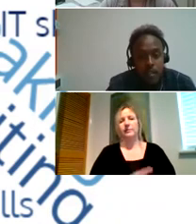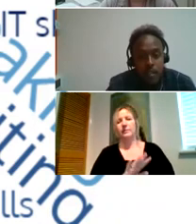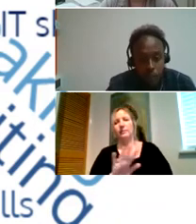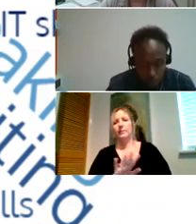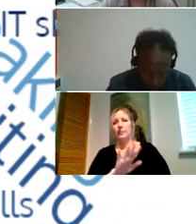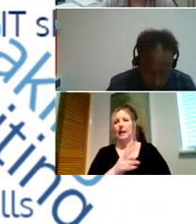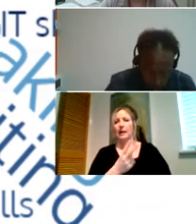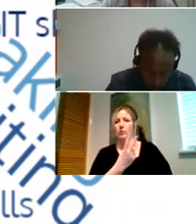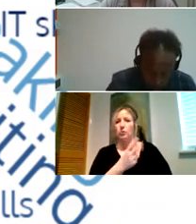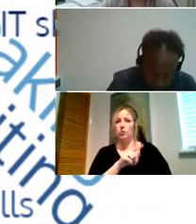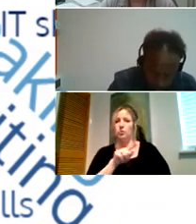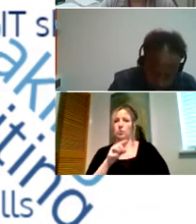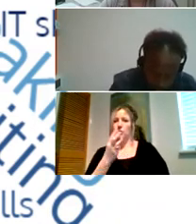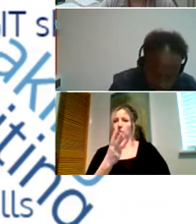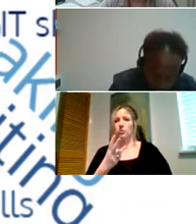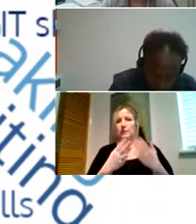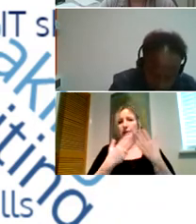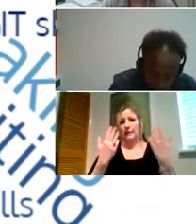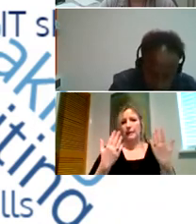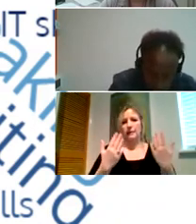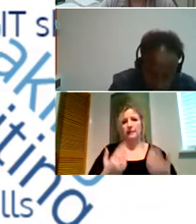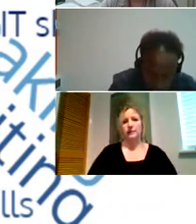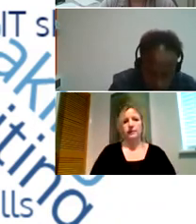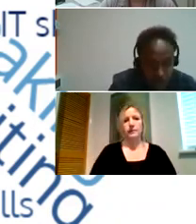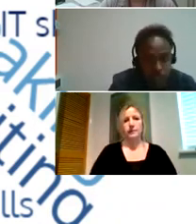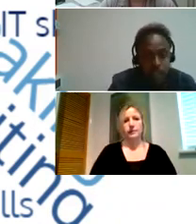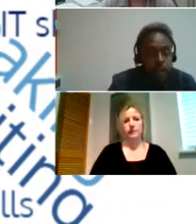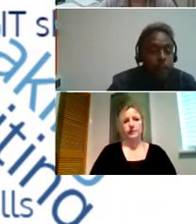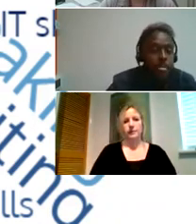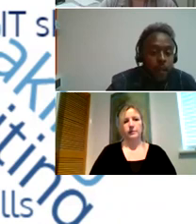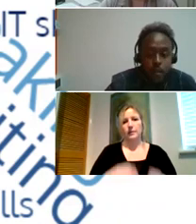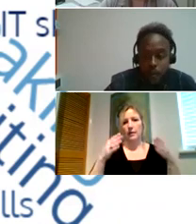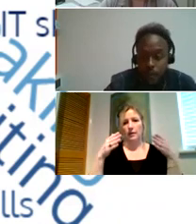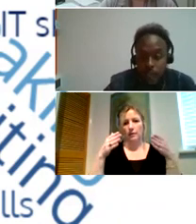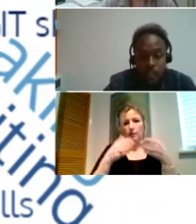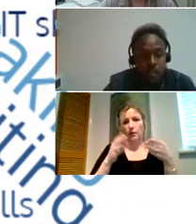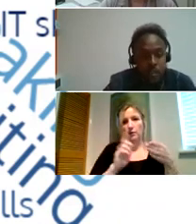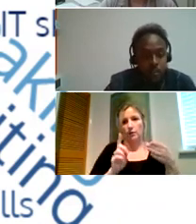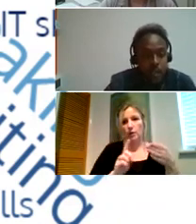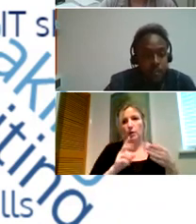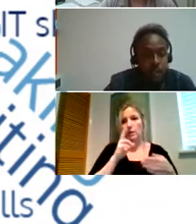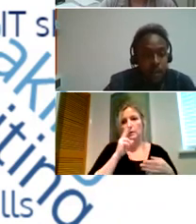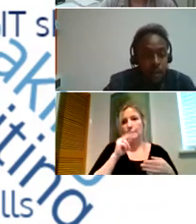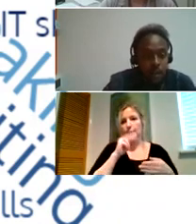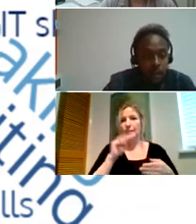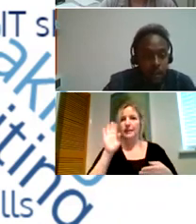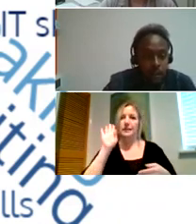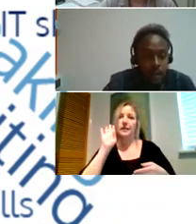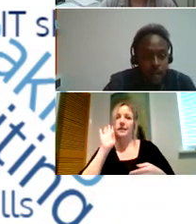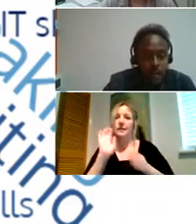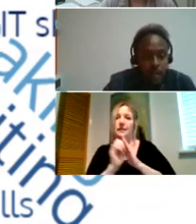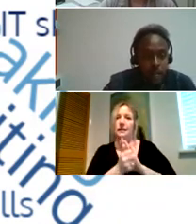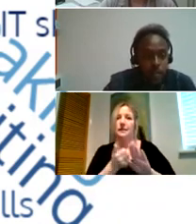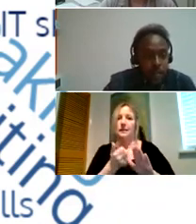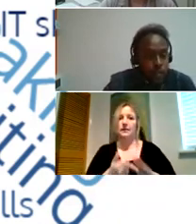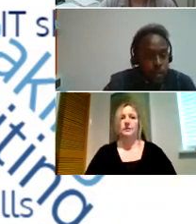is a focus on speaking and listening qualification skills for life.